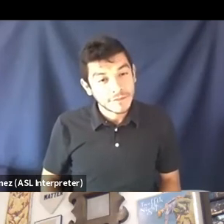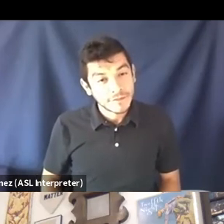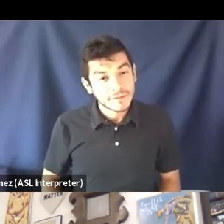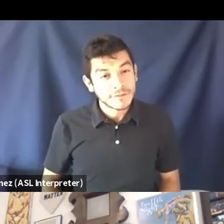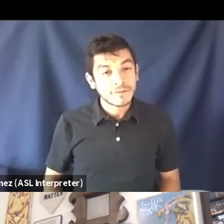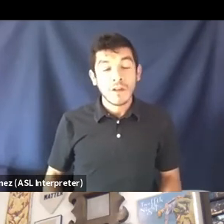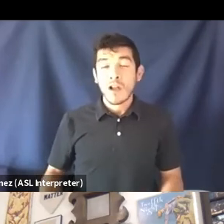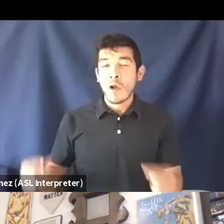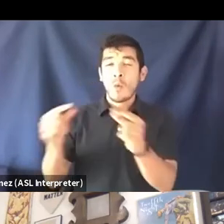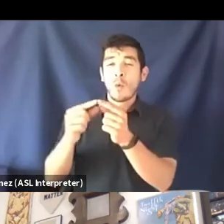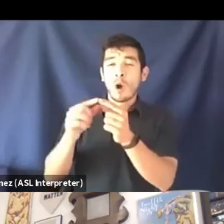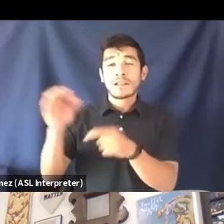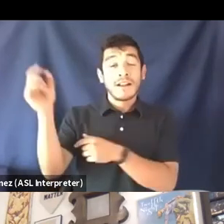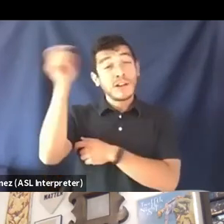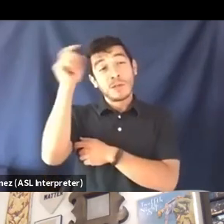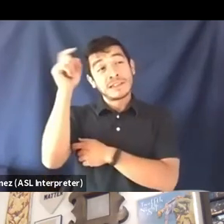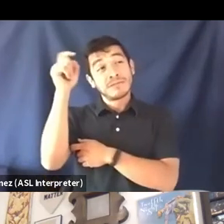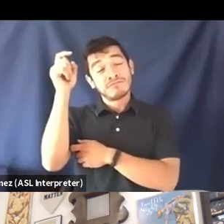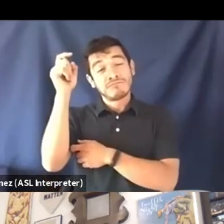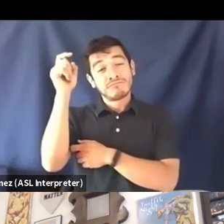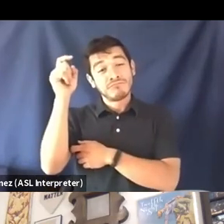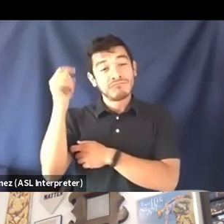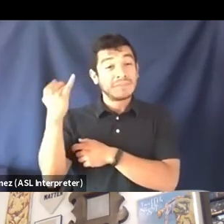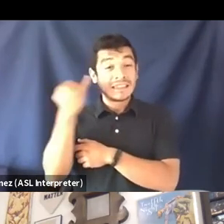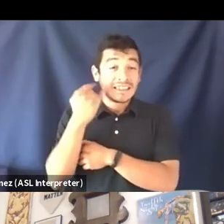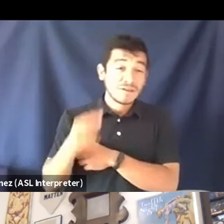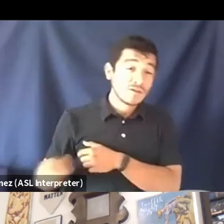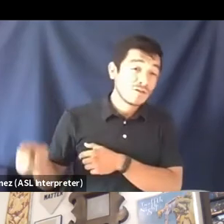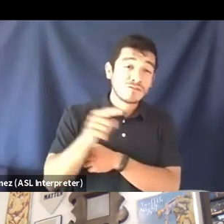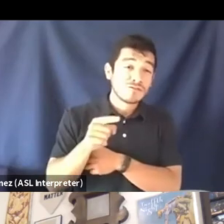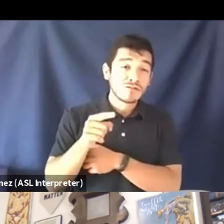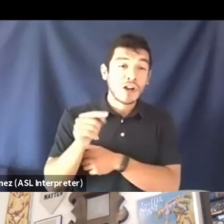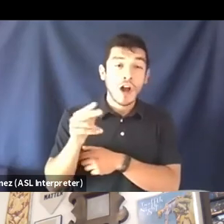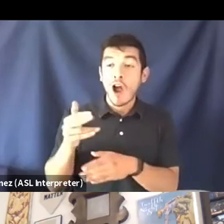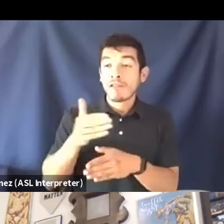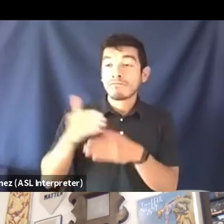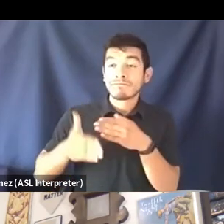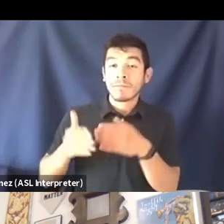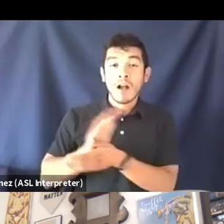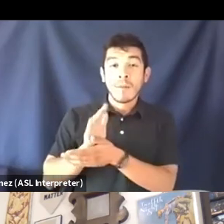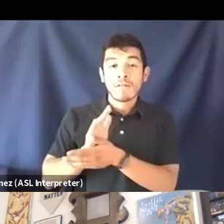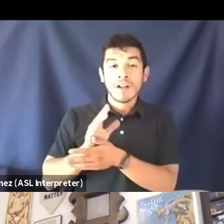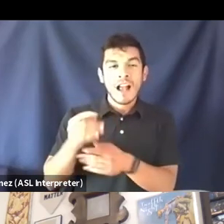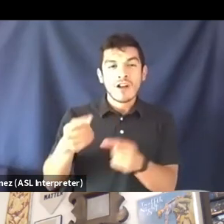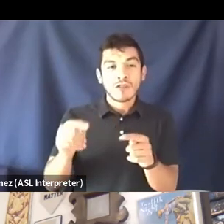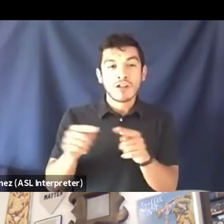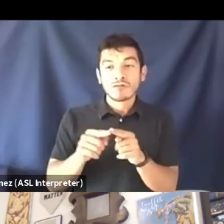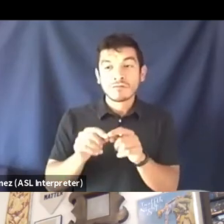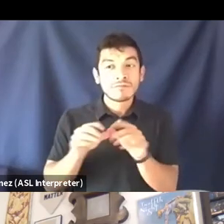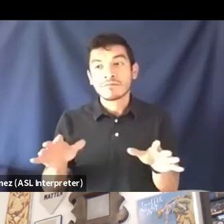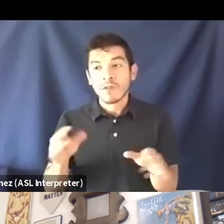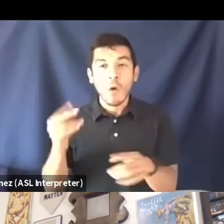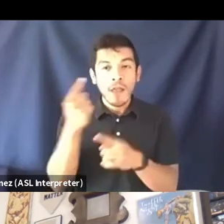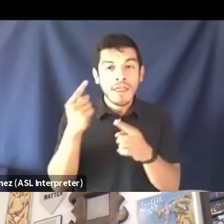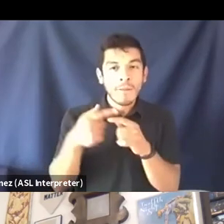words of wisdom, I would just say, around if you are finishing up a film and trying to, you know, think